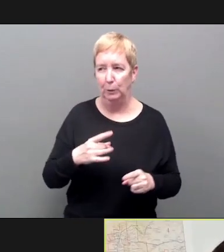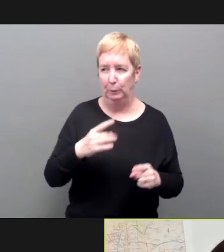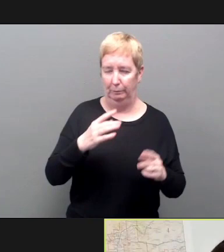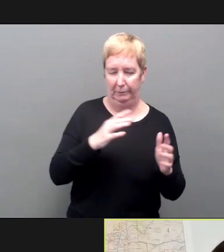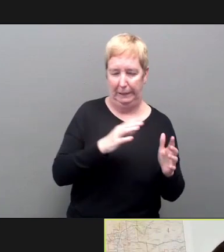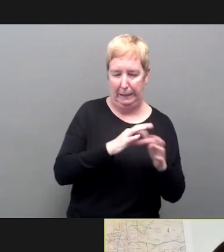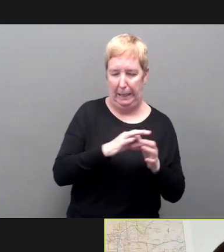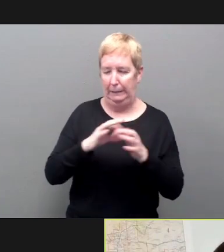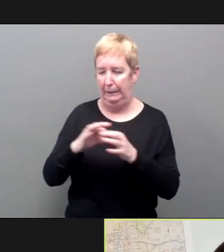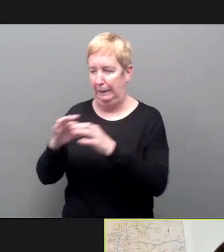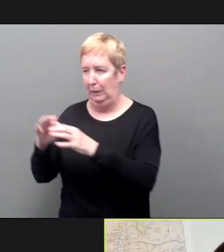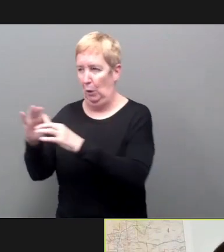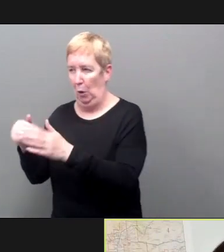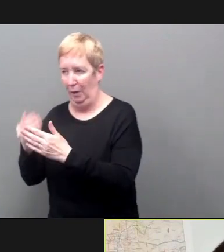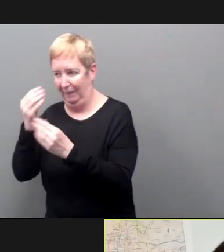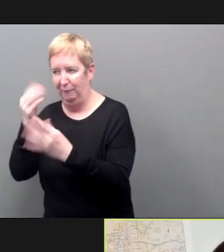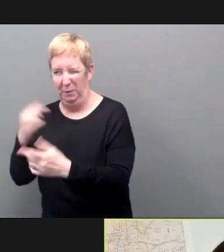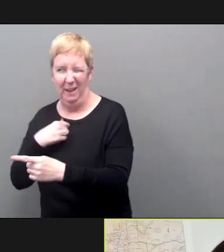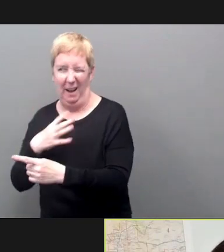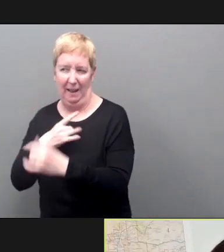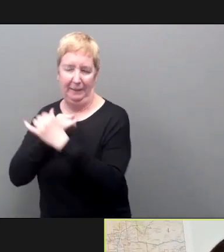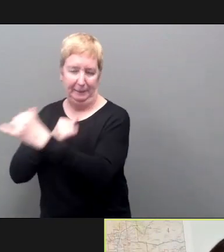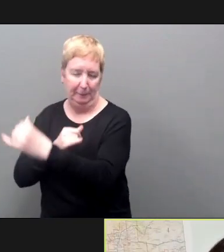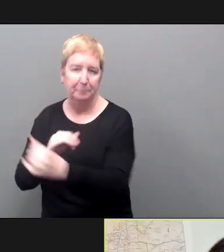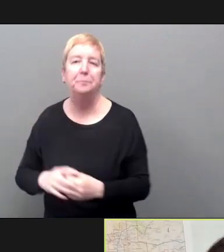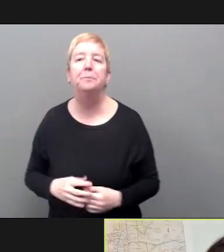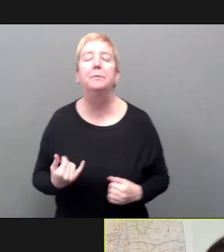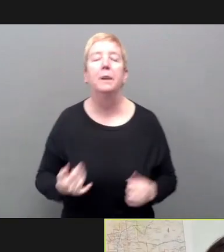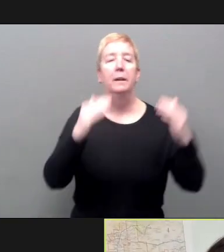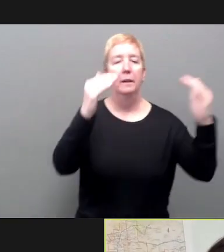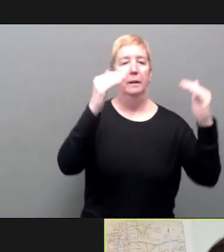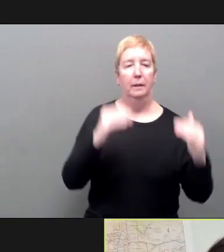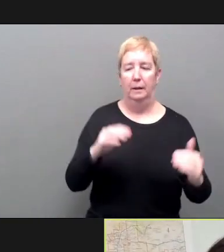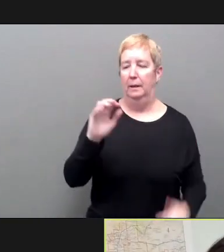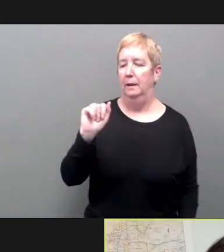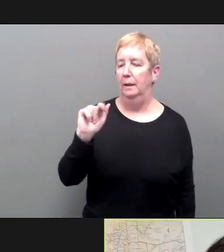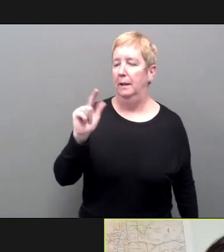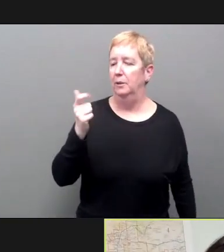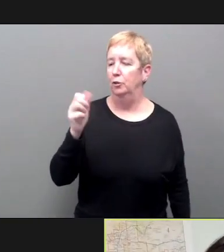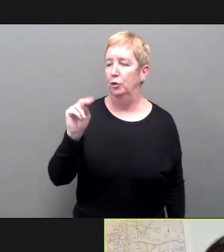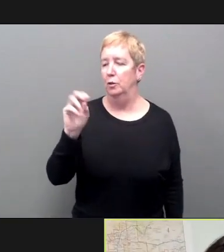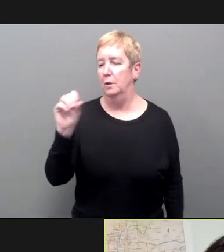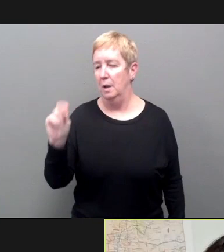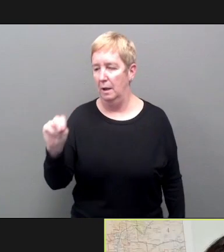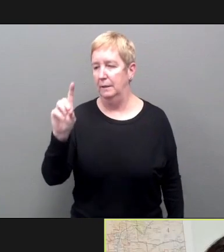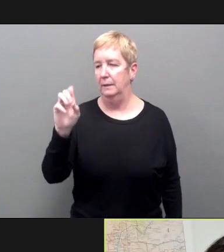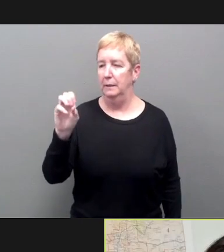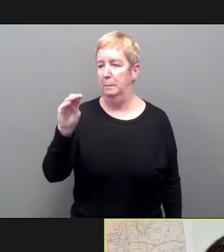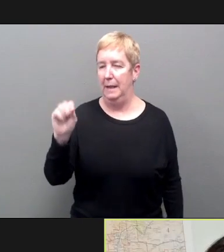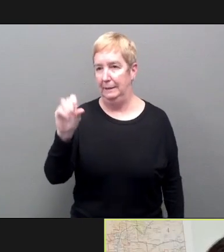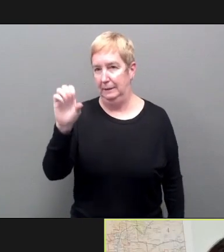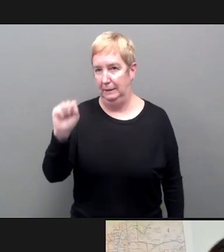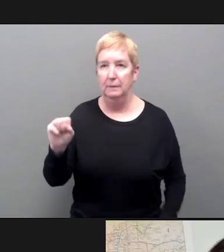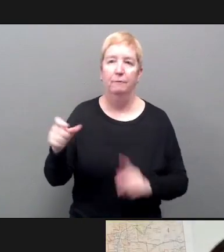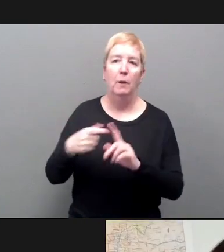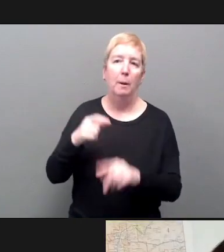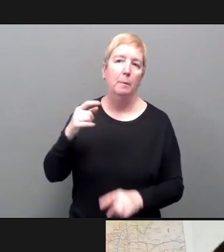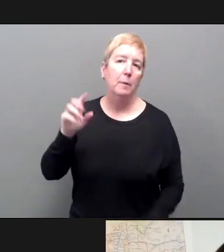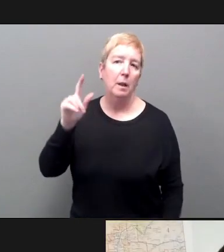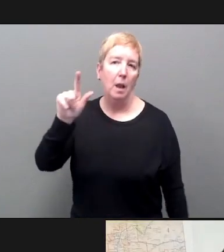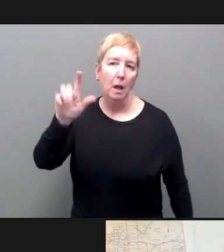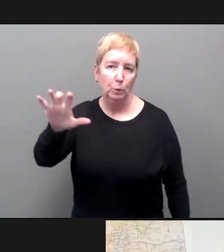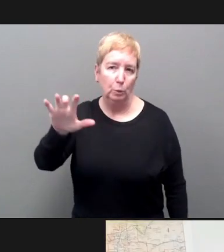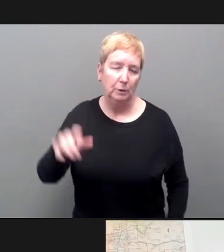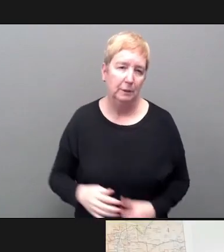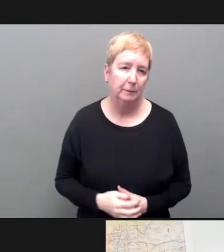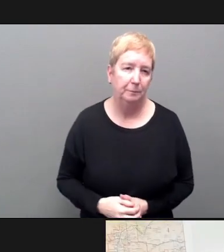Next question is from Algernon Damassa from the Las Cruces Sun. Pick those things. Go ahead, Algernon. Thank you, and hello,